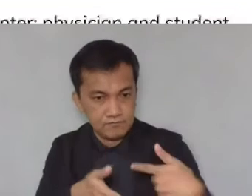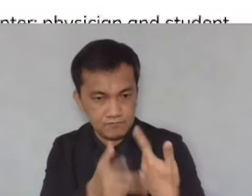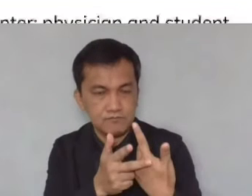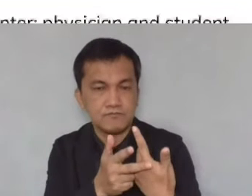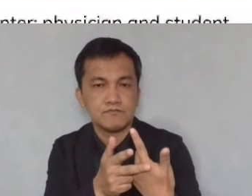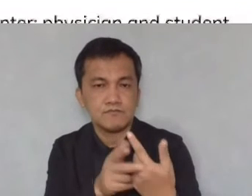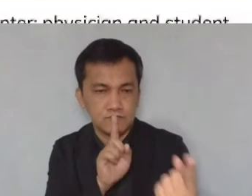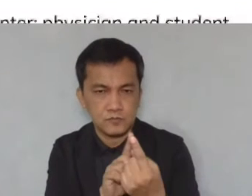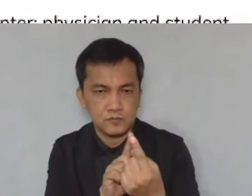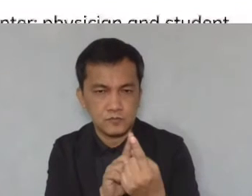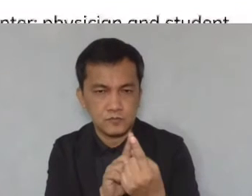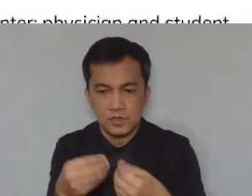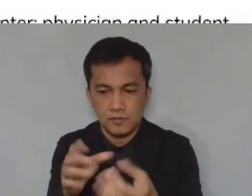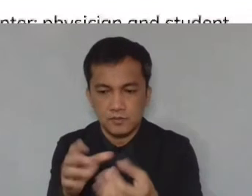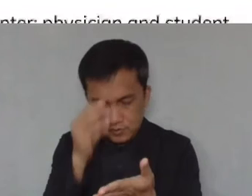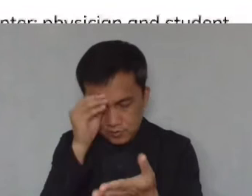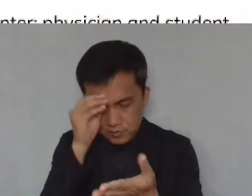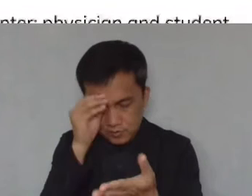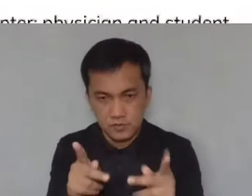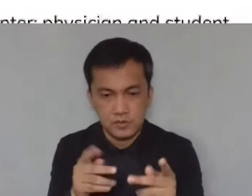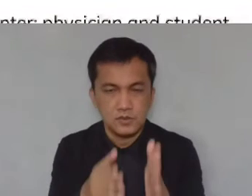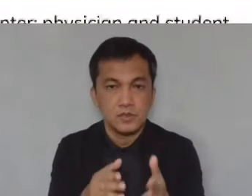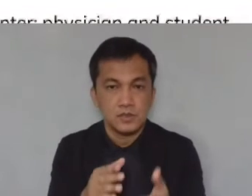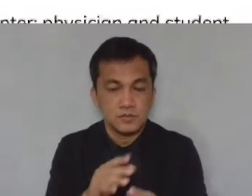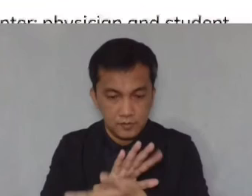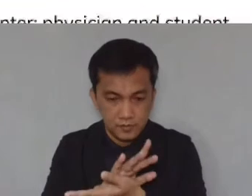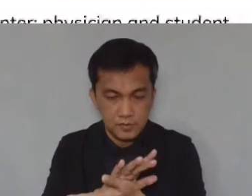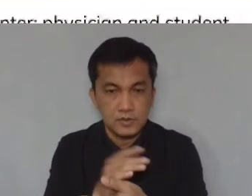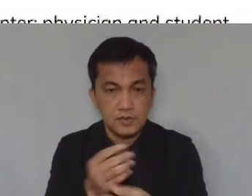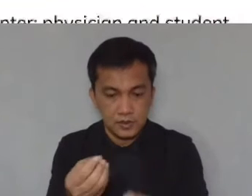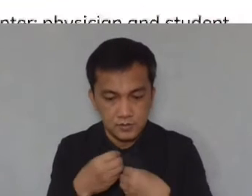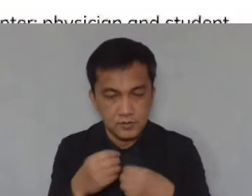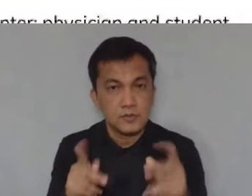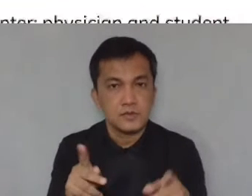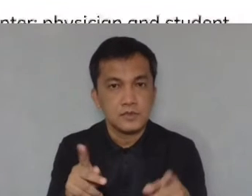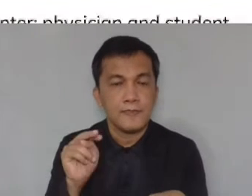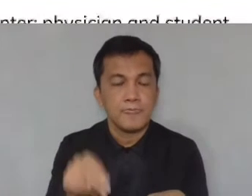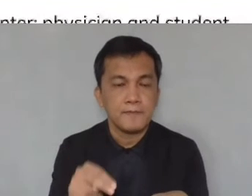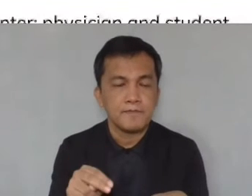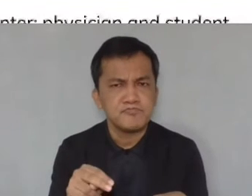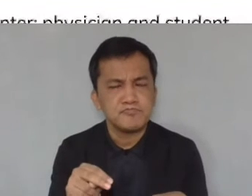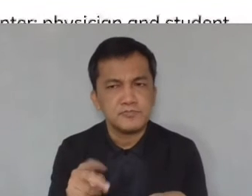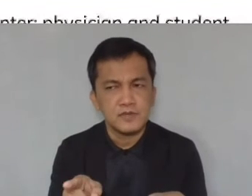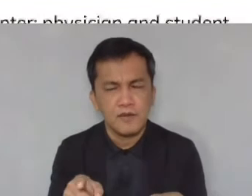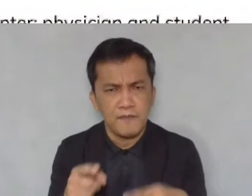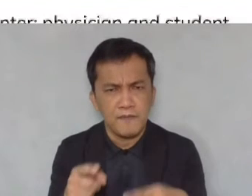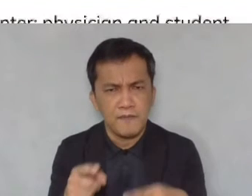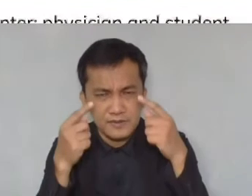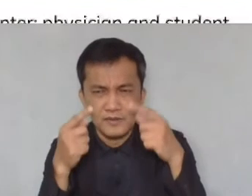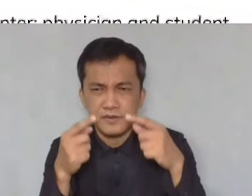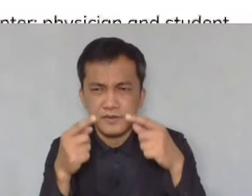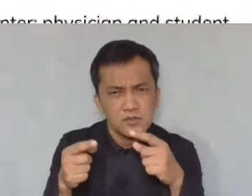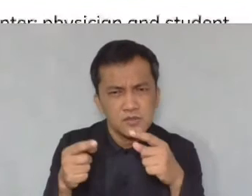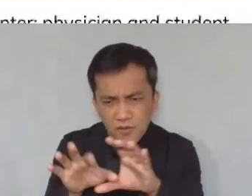provide learning opportunities for our students. And the pandemic has provided us these opportunities, and we need to sort of figure out